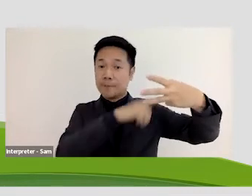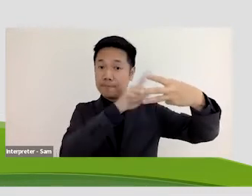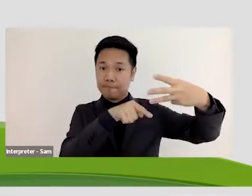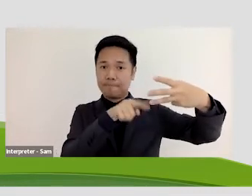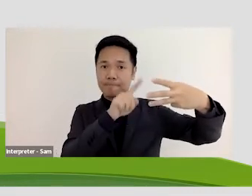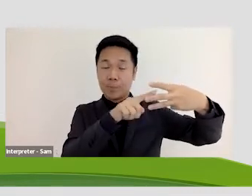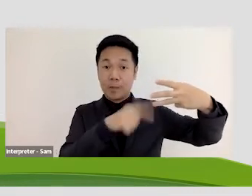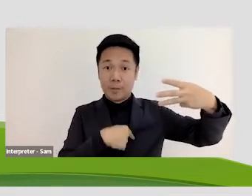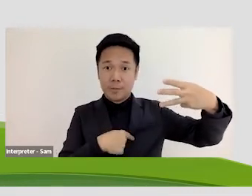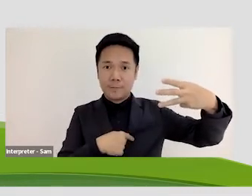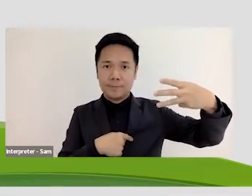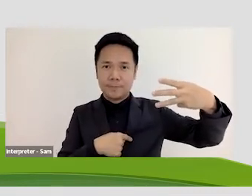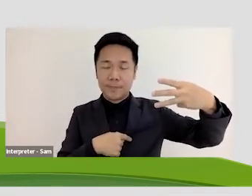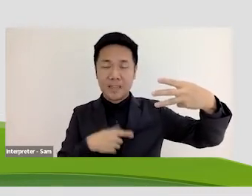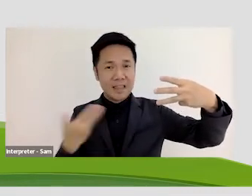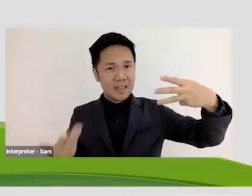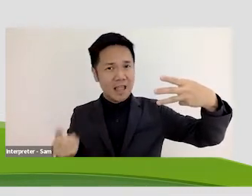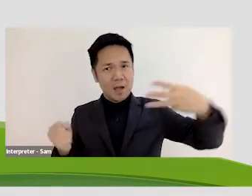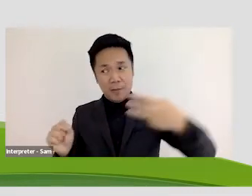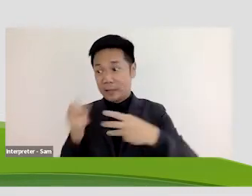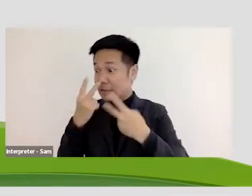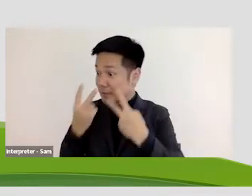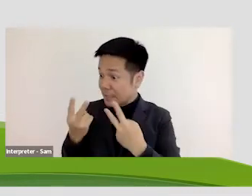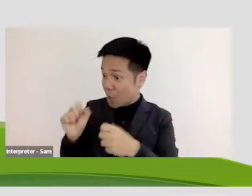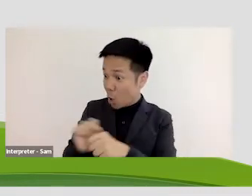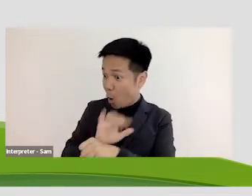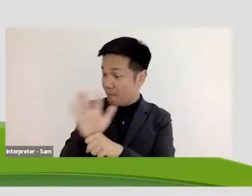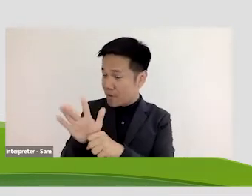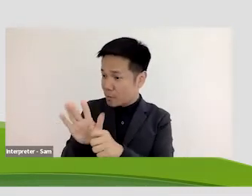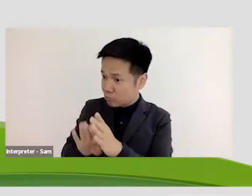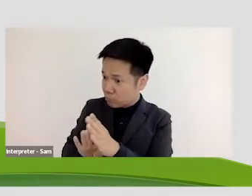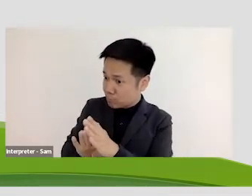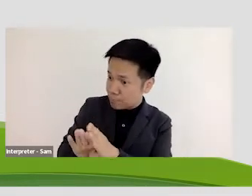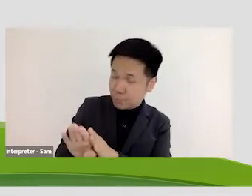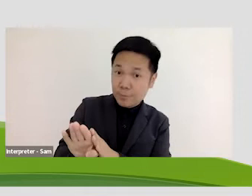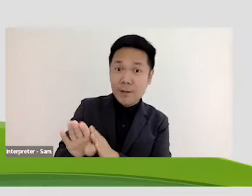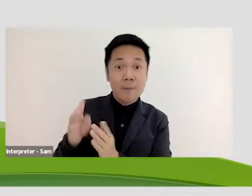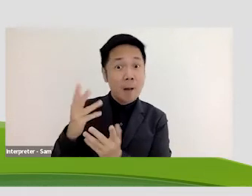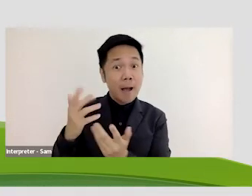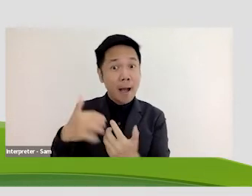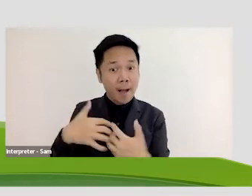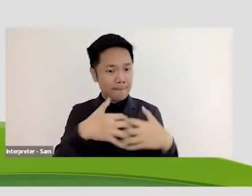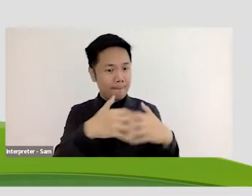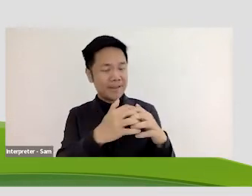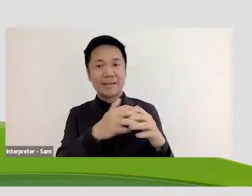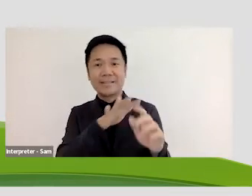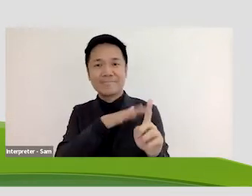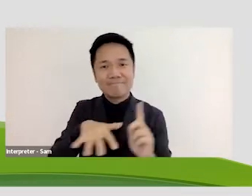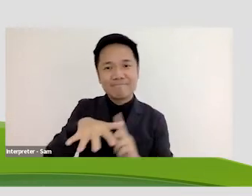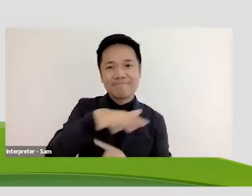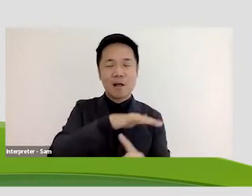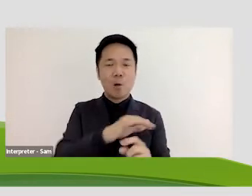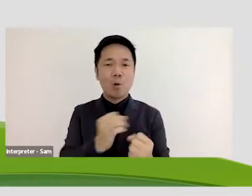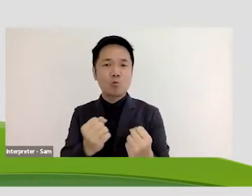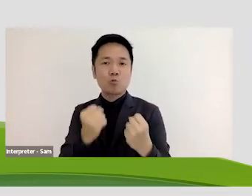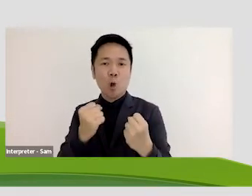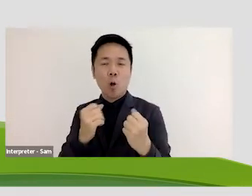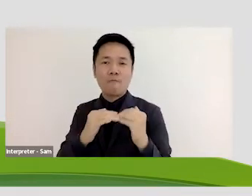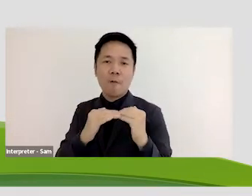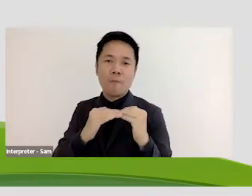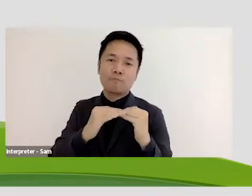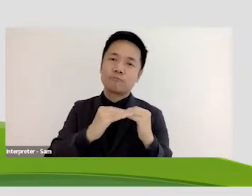Leveraging the COVID-19 recovery to build ecological sustainability,